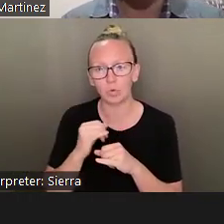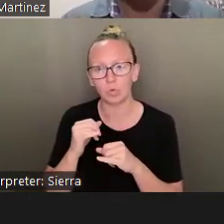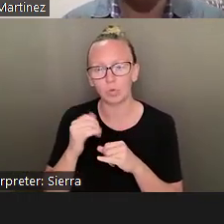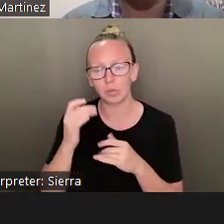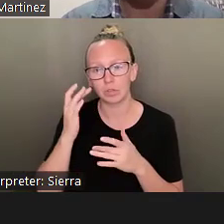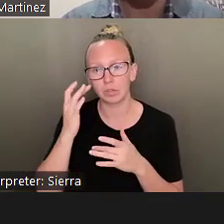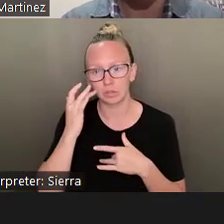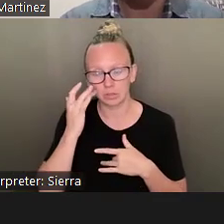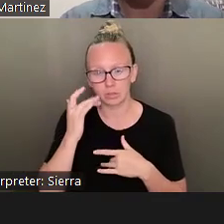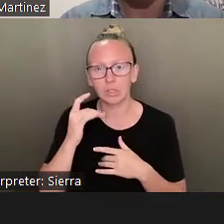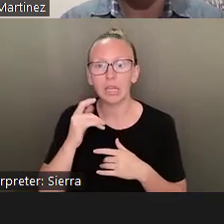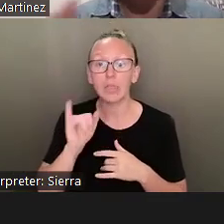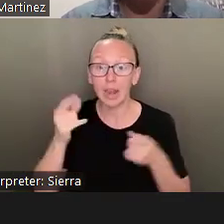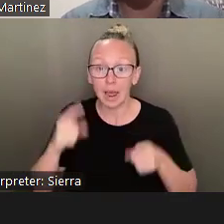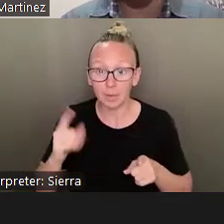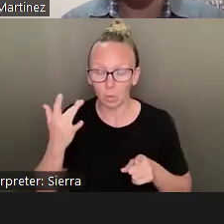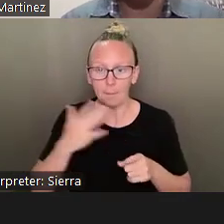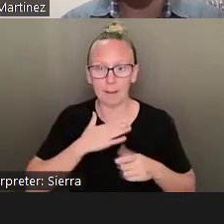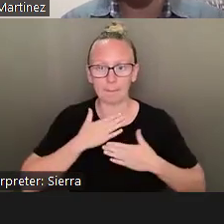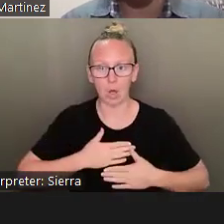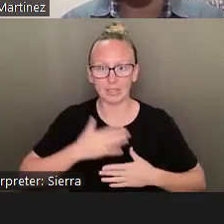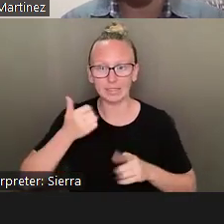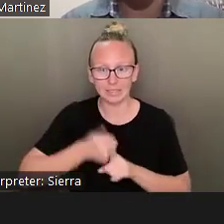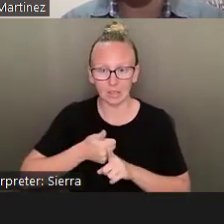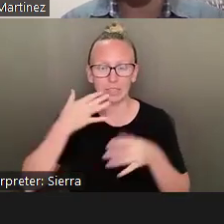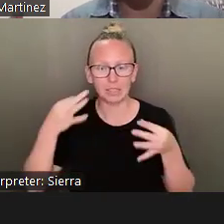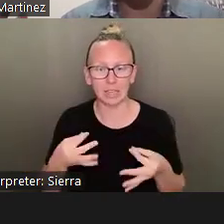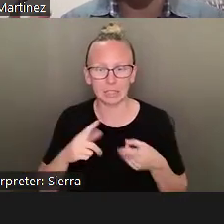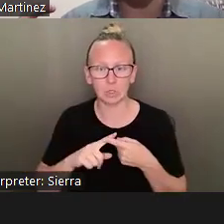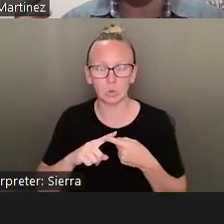body has decided to attack